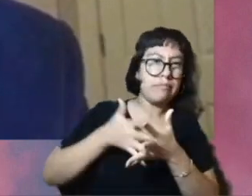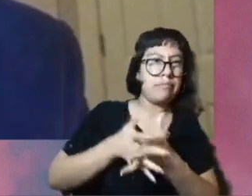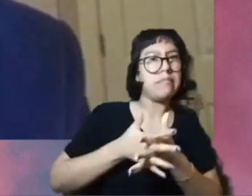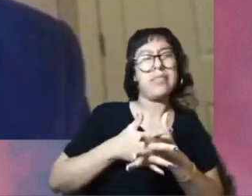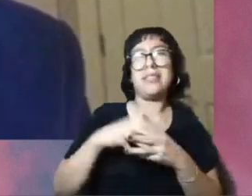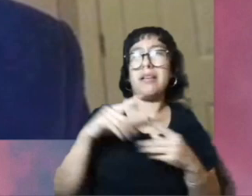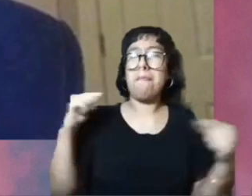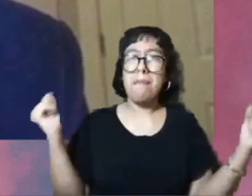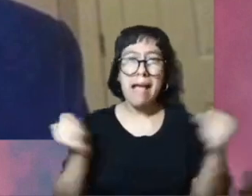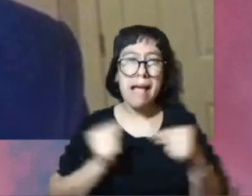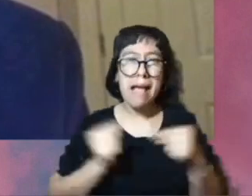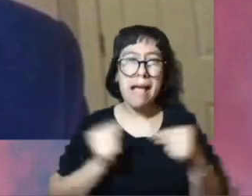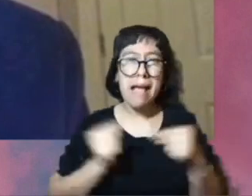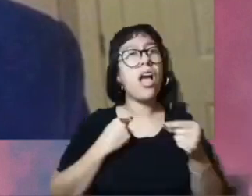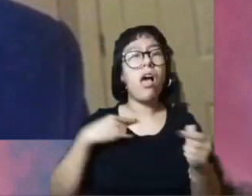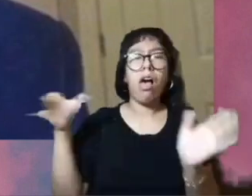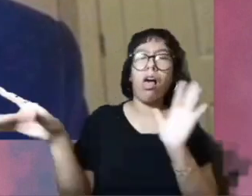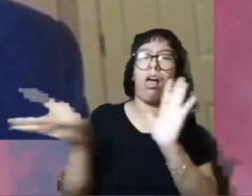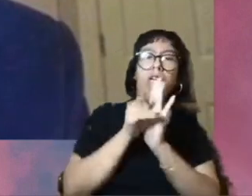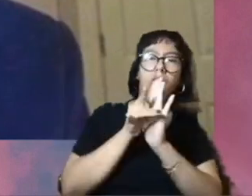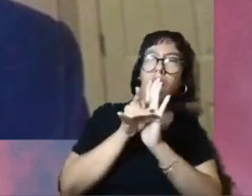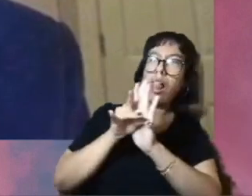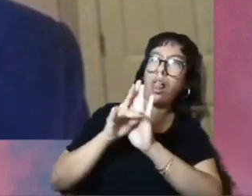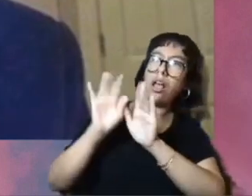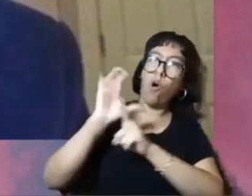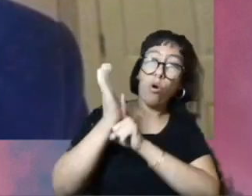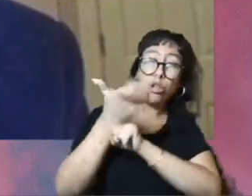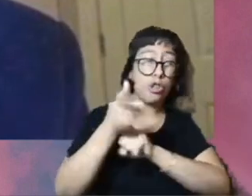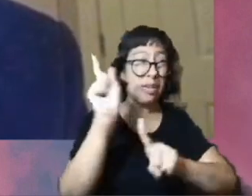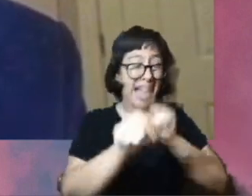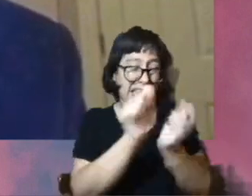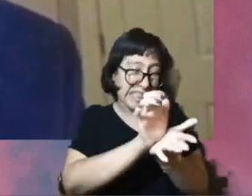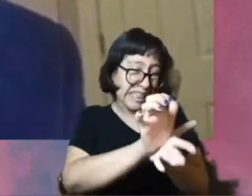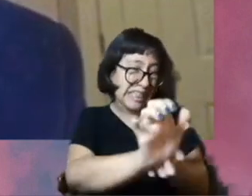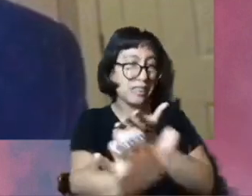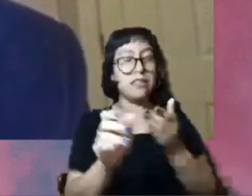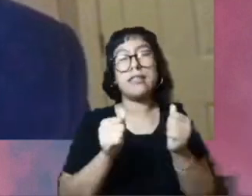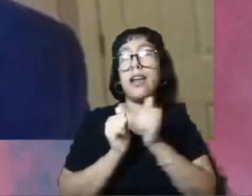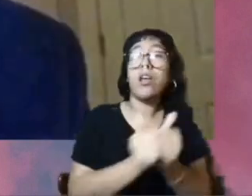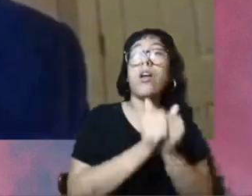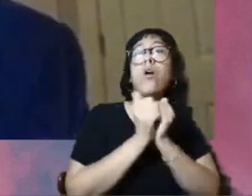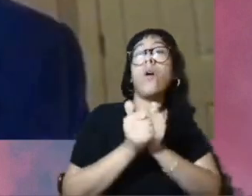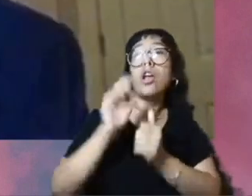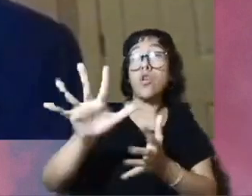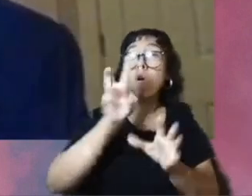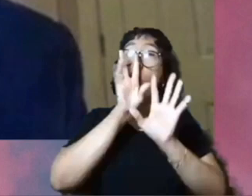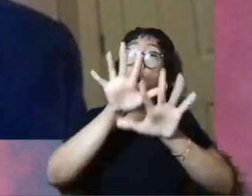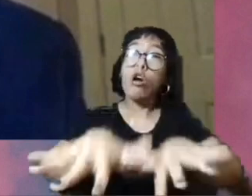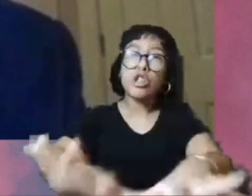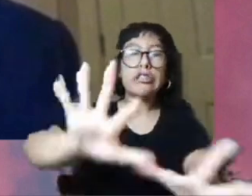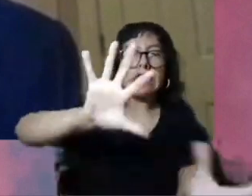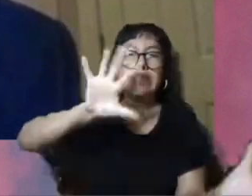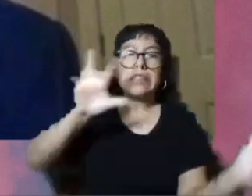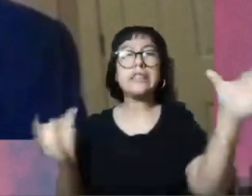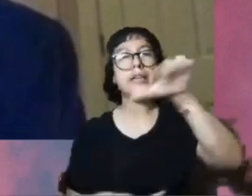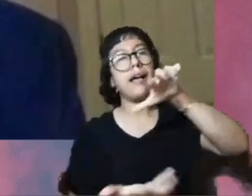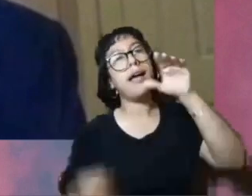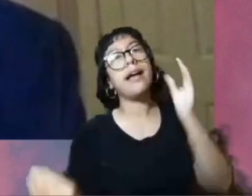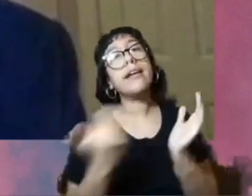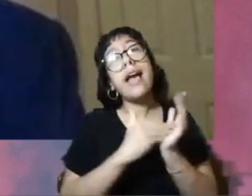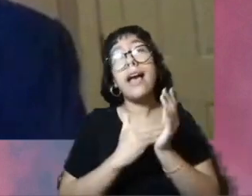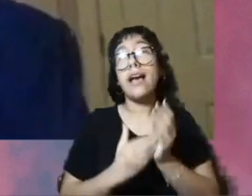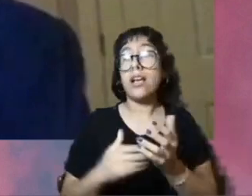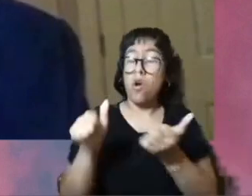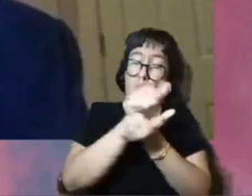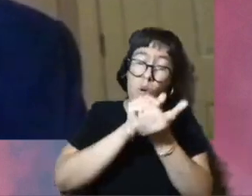and pain. We will leave a stain of culture no ocean can wipe clean together. We will turn your oceans over again. You can wash